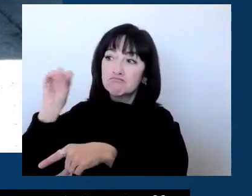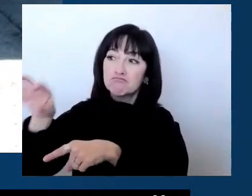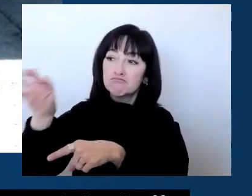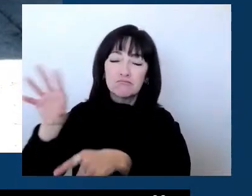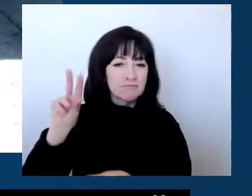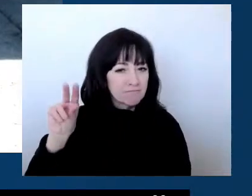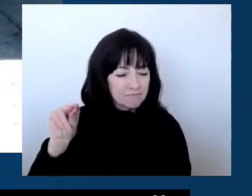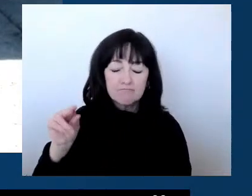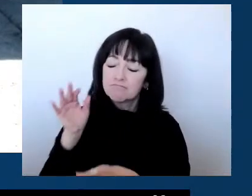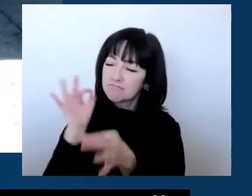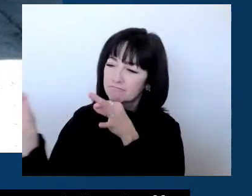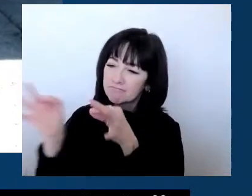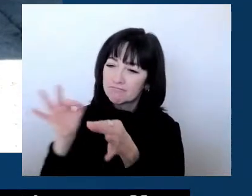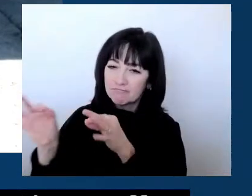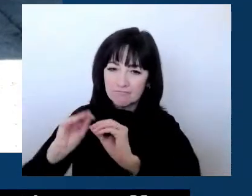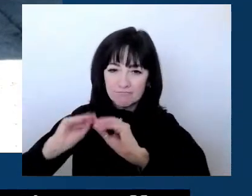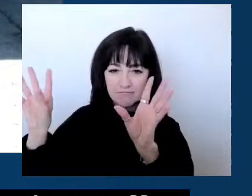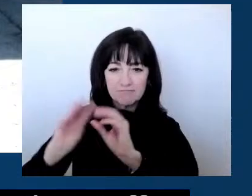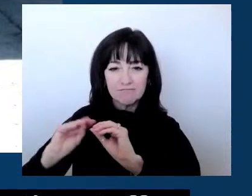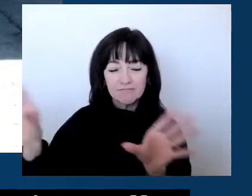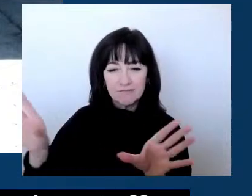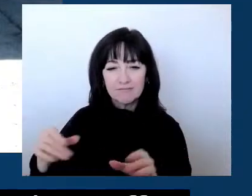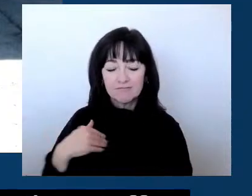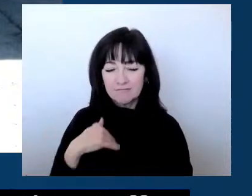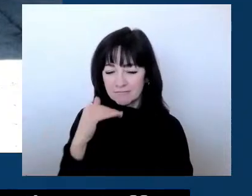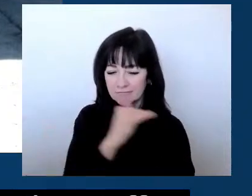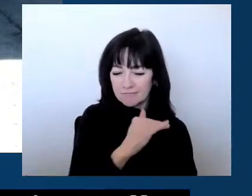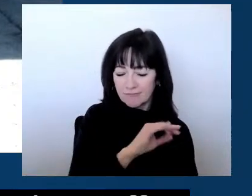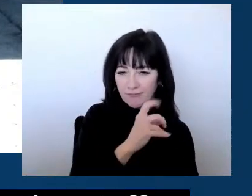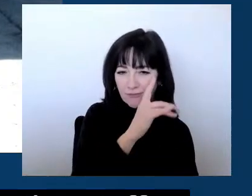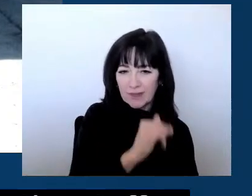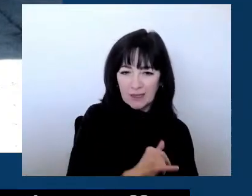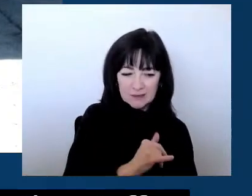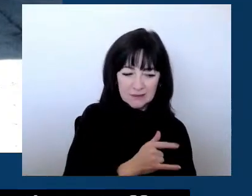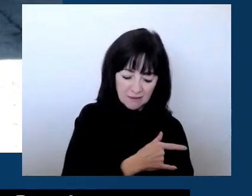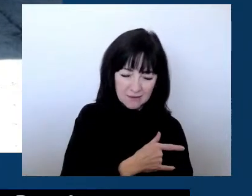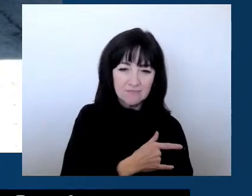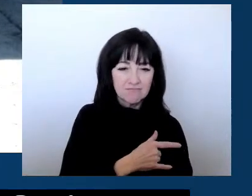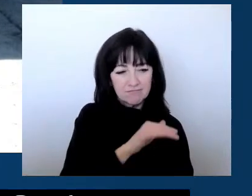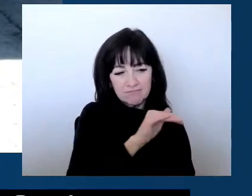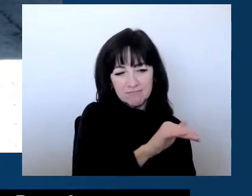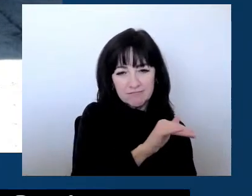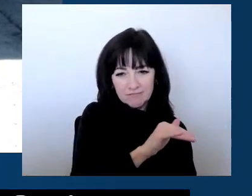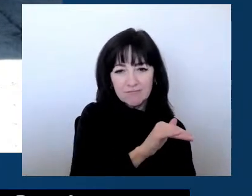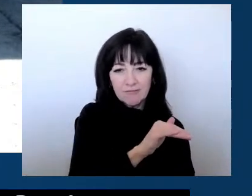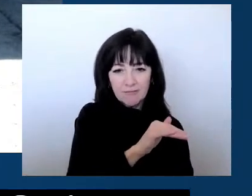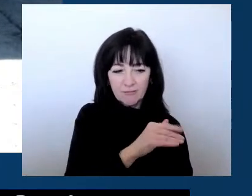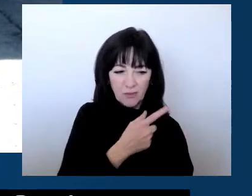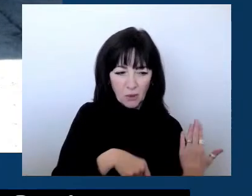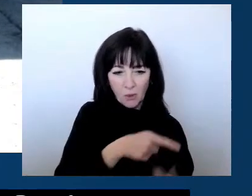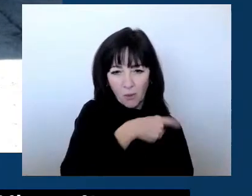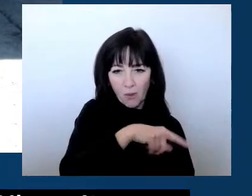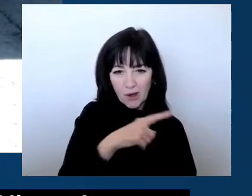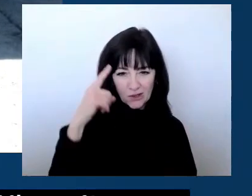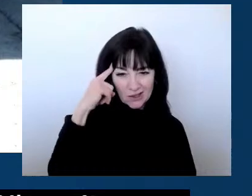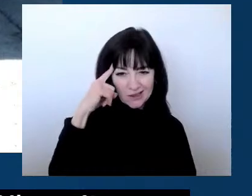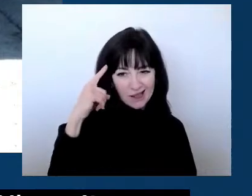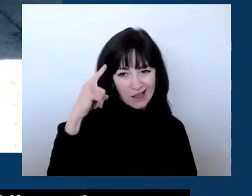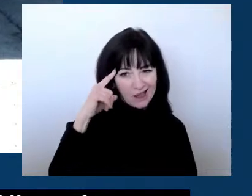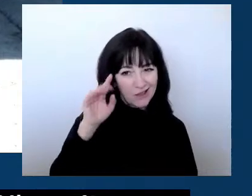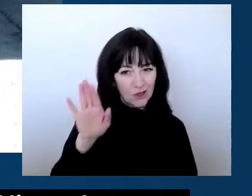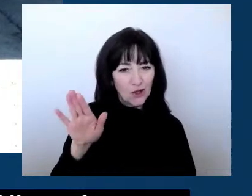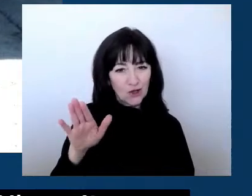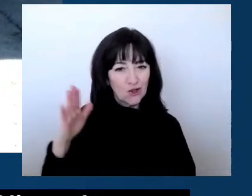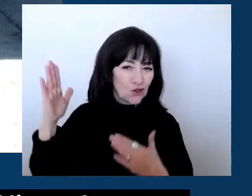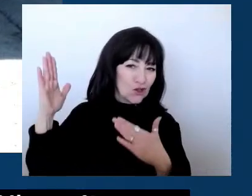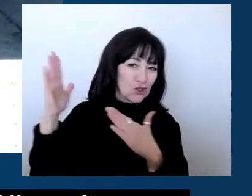said to Shelley Capito and her top aide, I said, well, what did you think? And I think her top aide, Mr. Secretary,